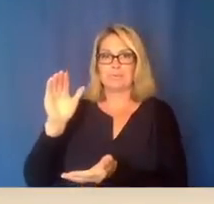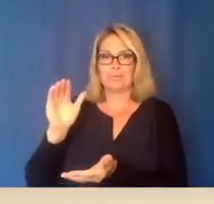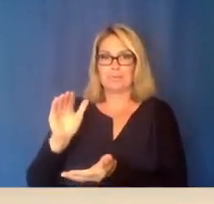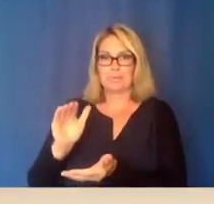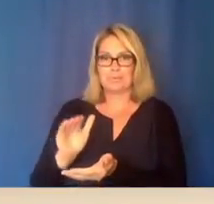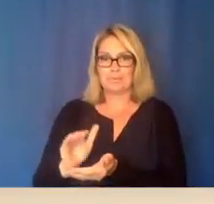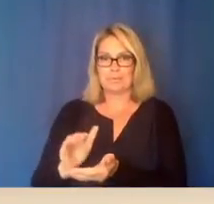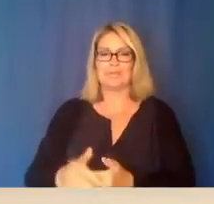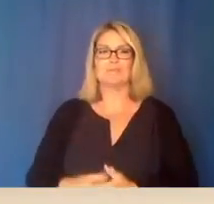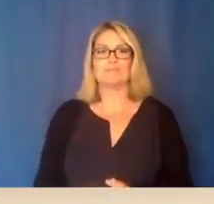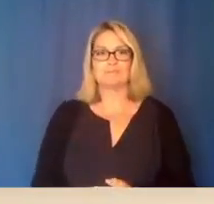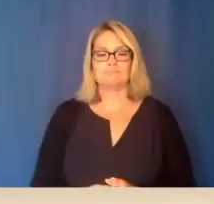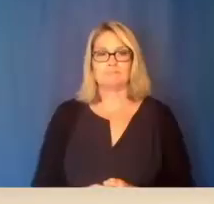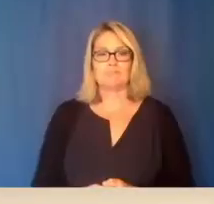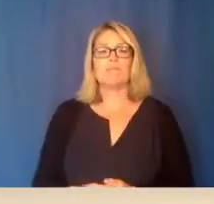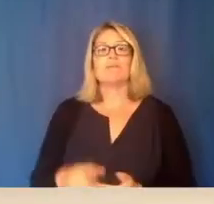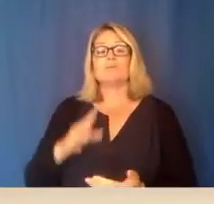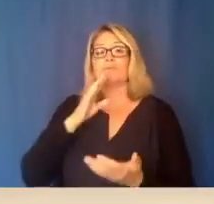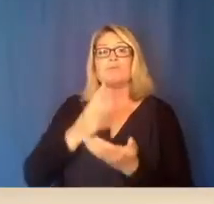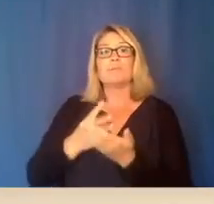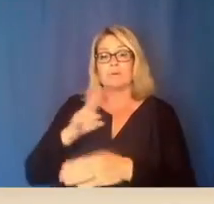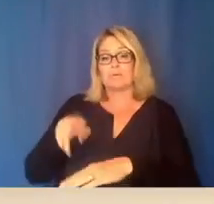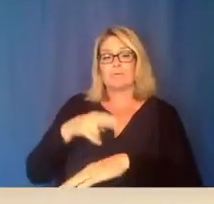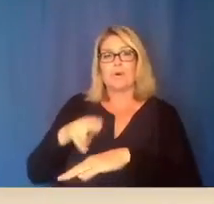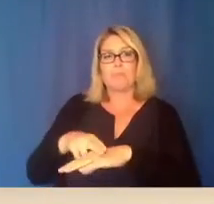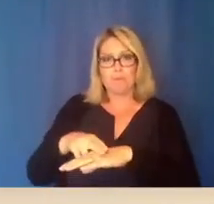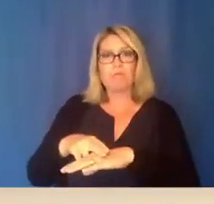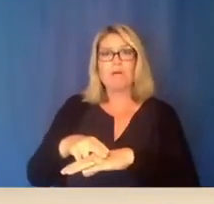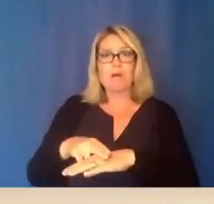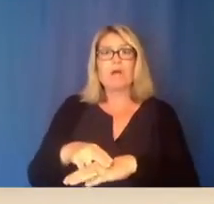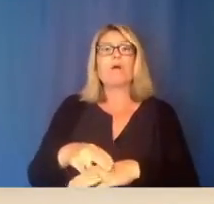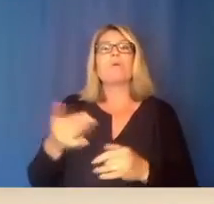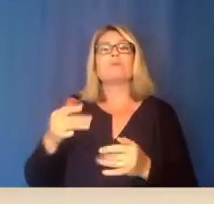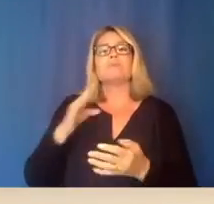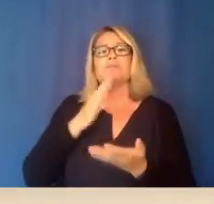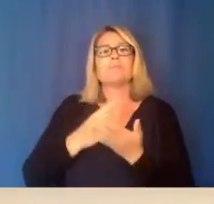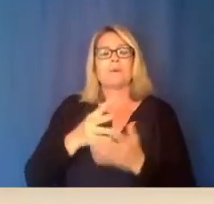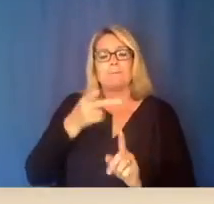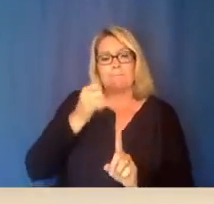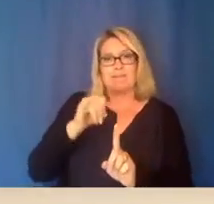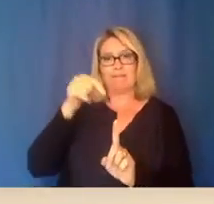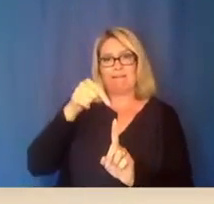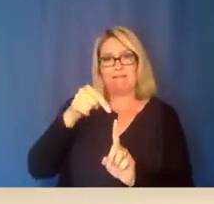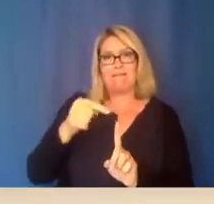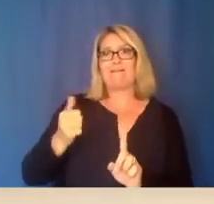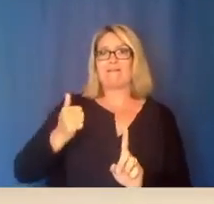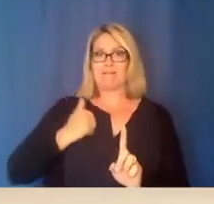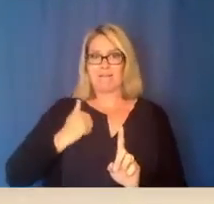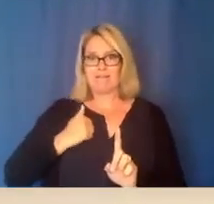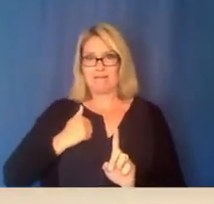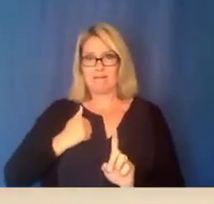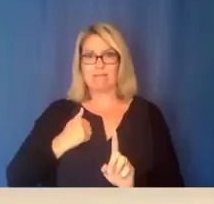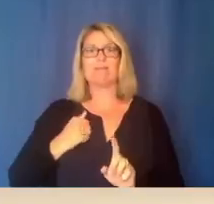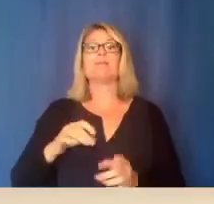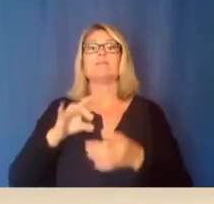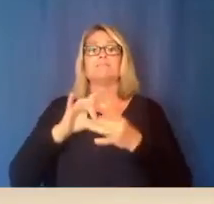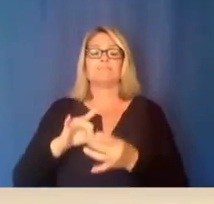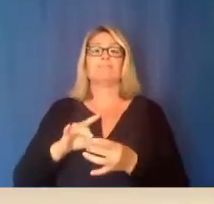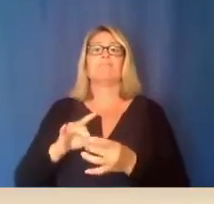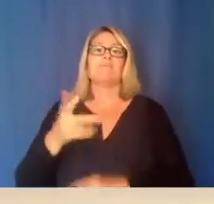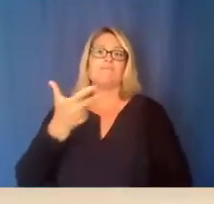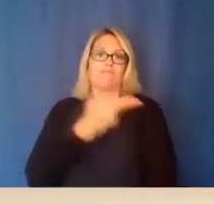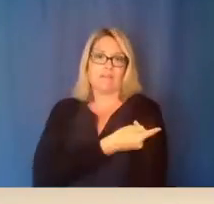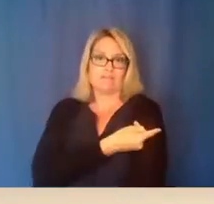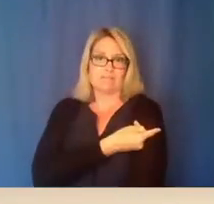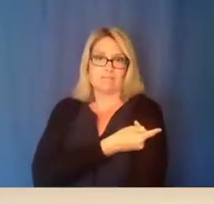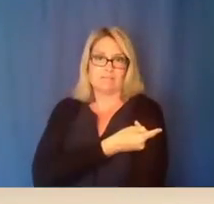As normal, we'll talk about the situation in PEI in Canada, a little bit about vaccine and the changes